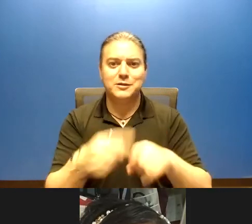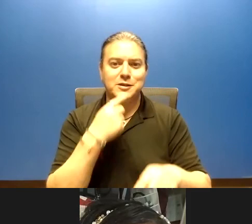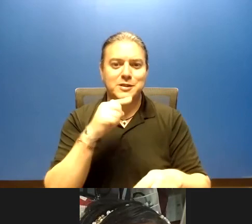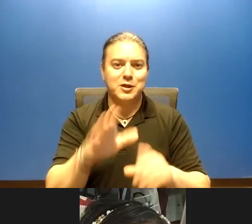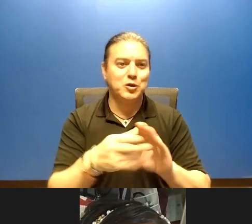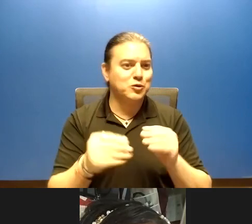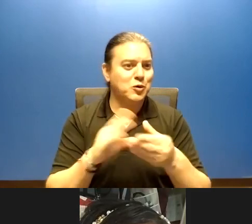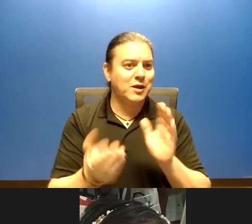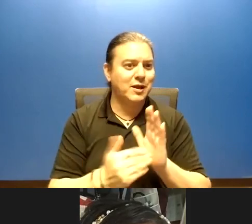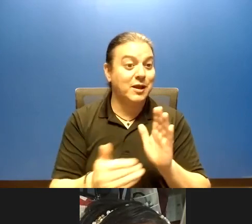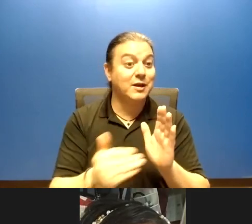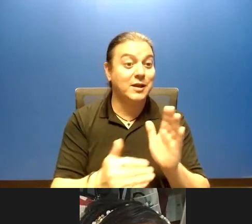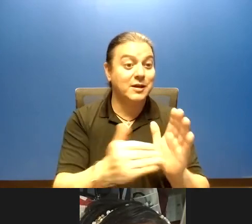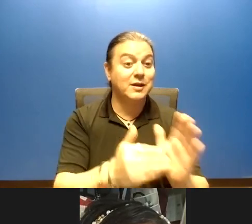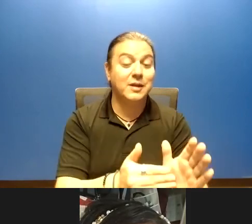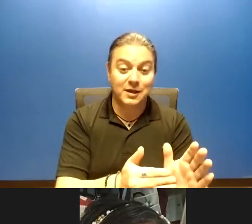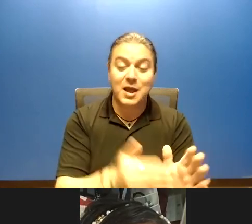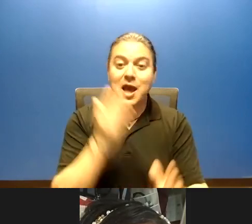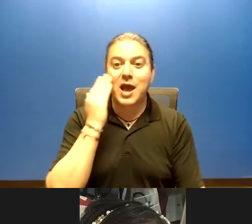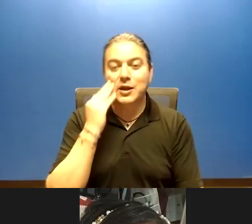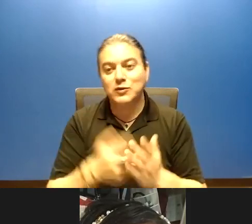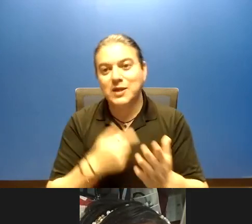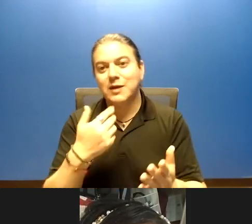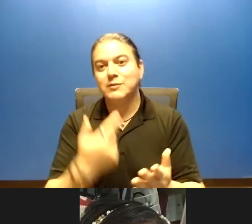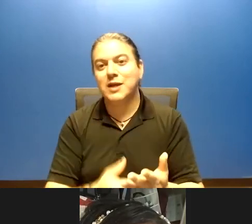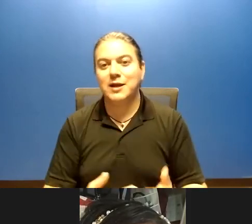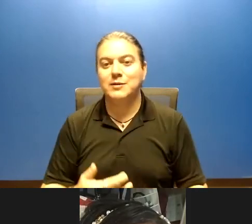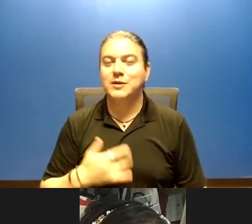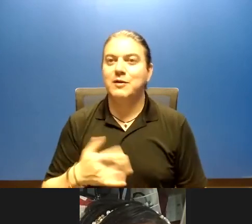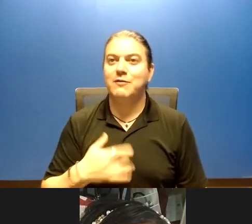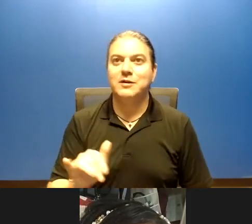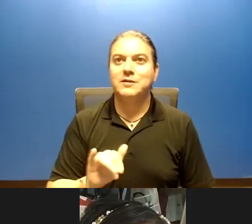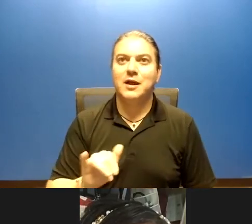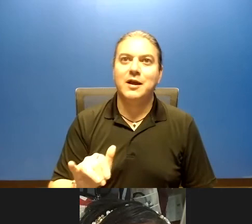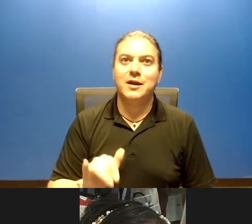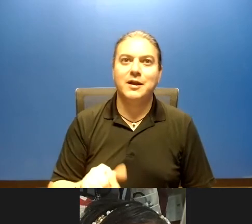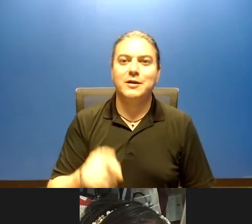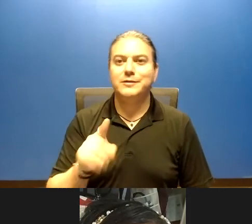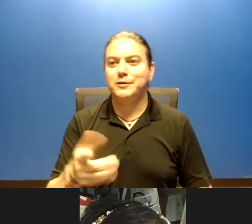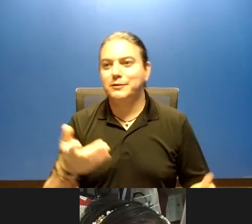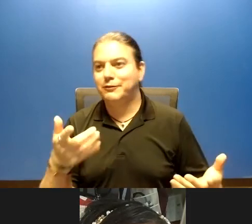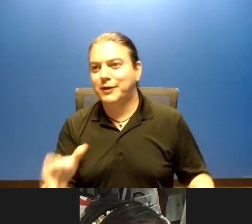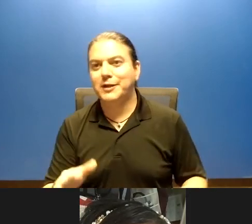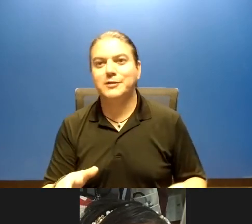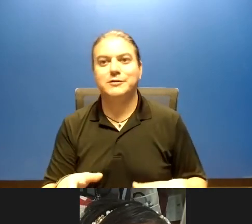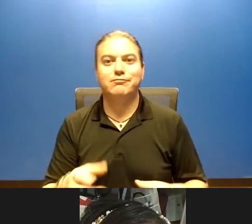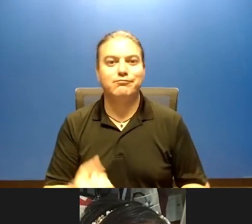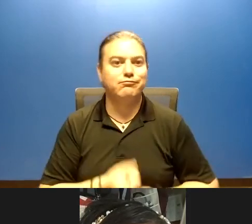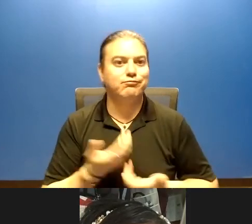over again. And I know that sometimes it feels like you've done that and it hasn't made a